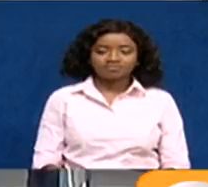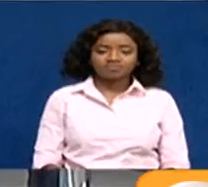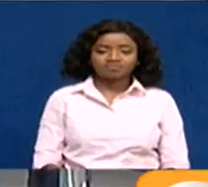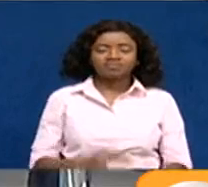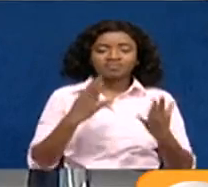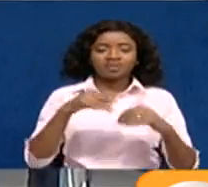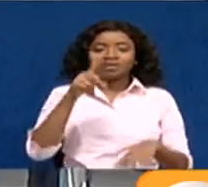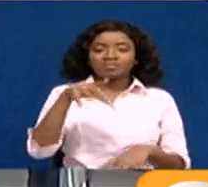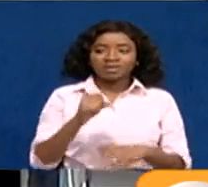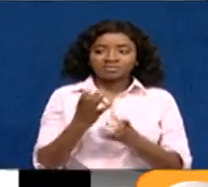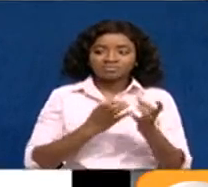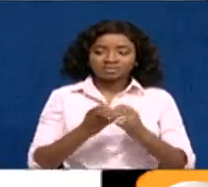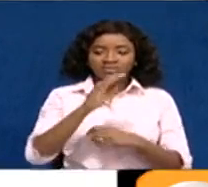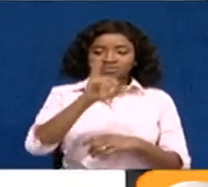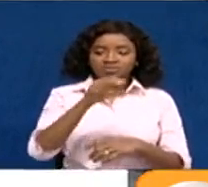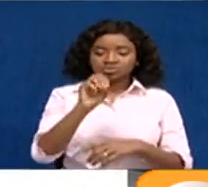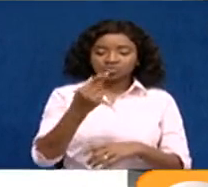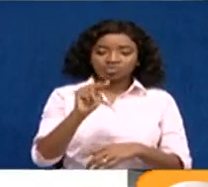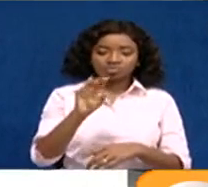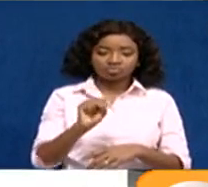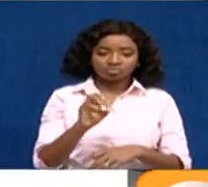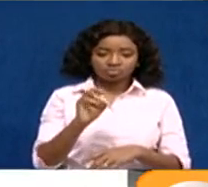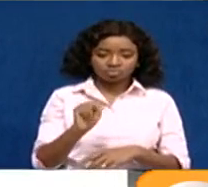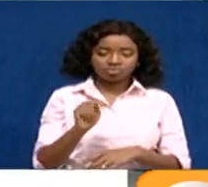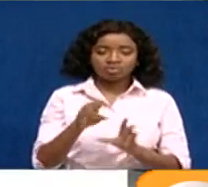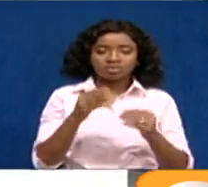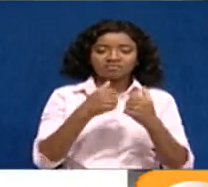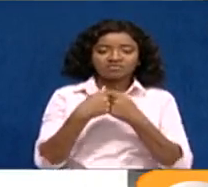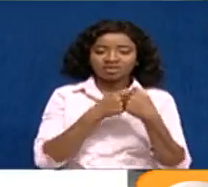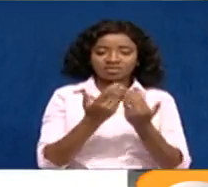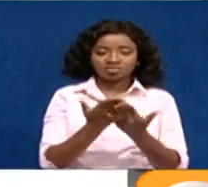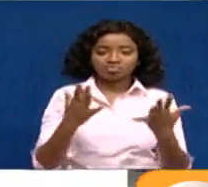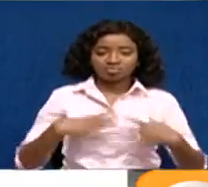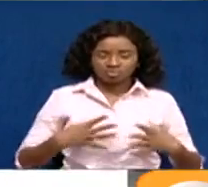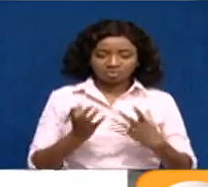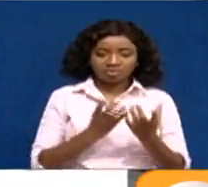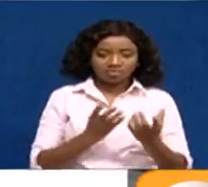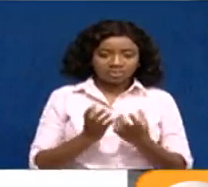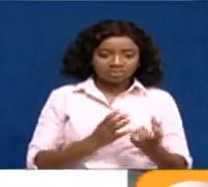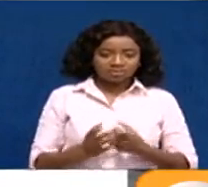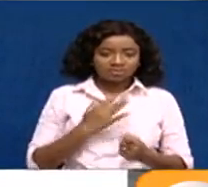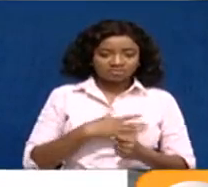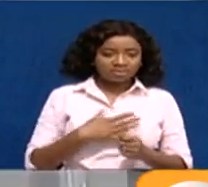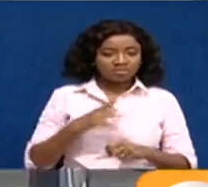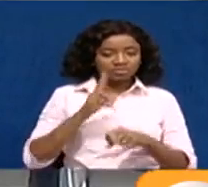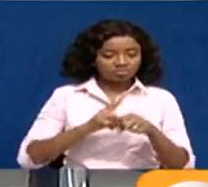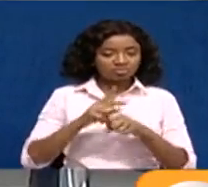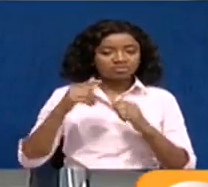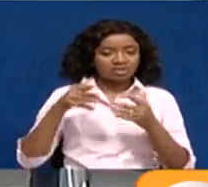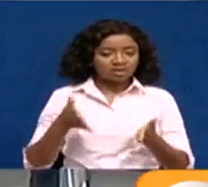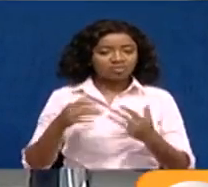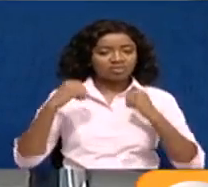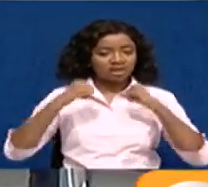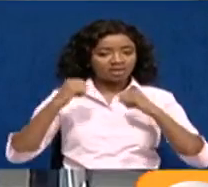Trade PS Ambassador Johnson Weru has challenged medium and small-scale entrepreneurs to take advantage of recently signed pact between Kenya and the